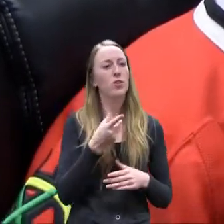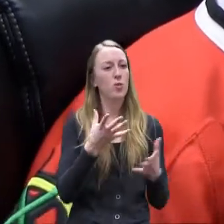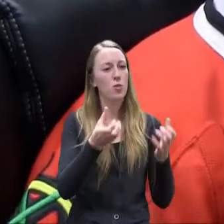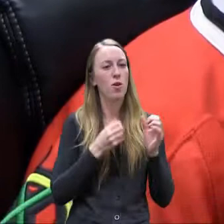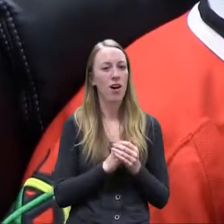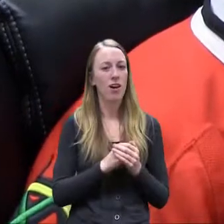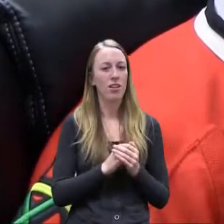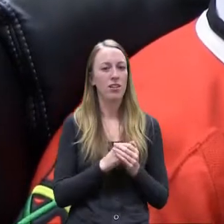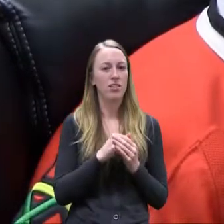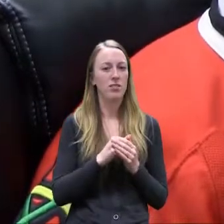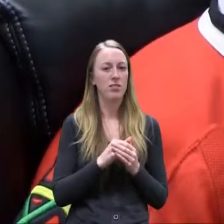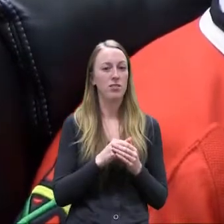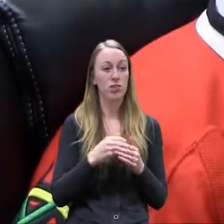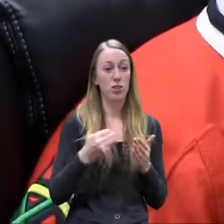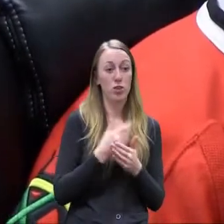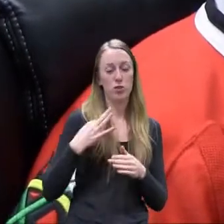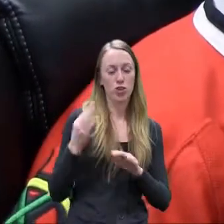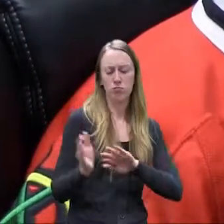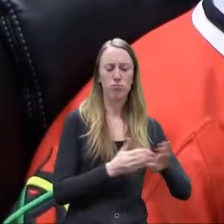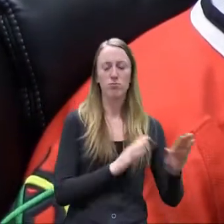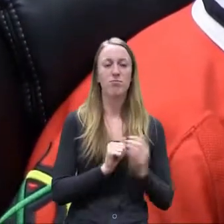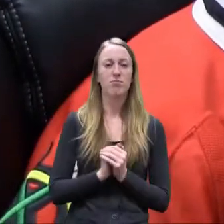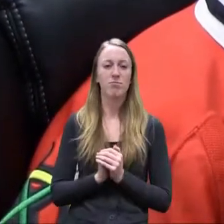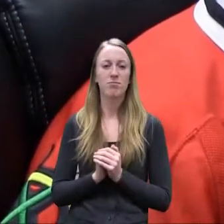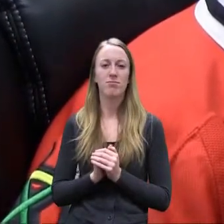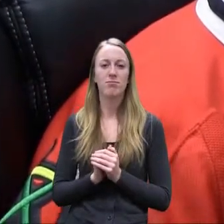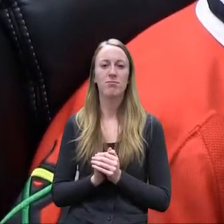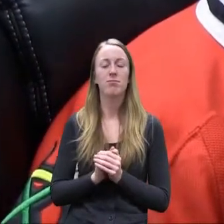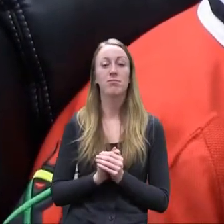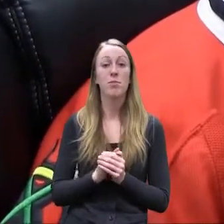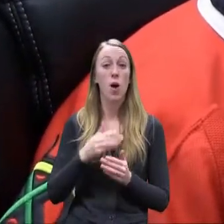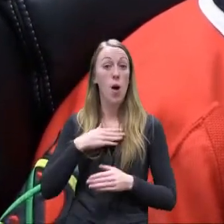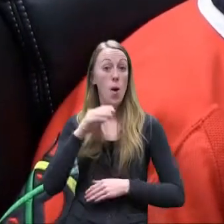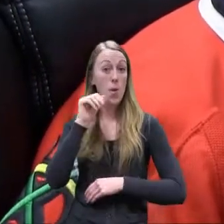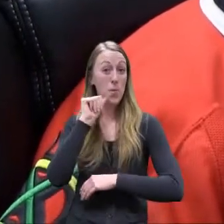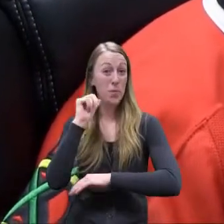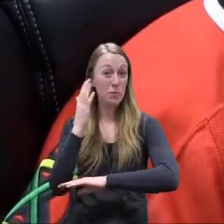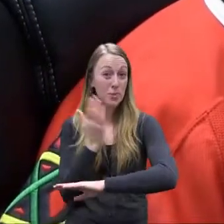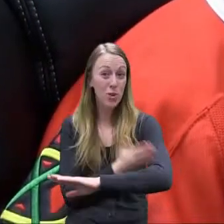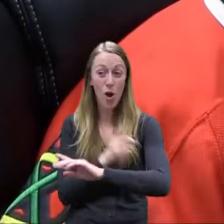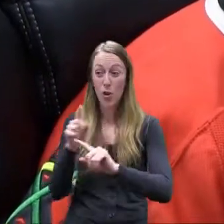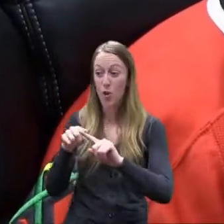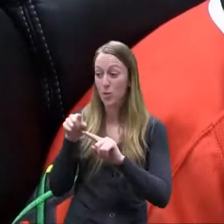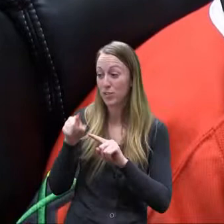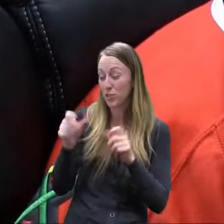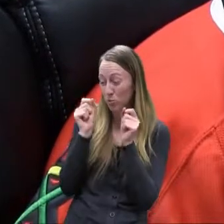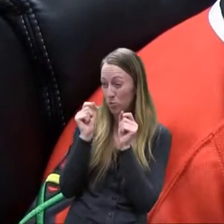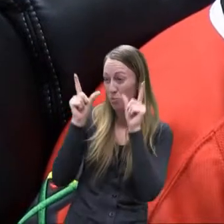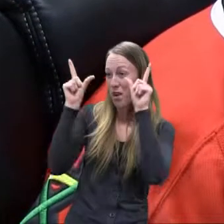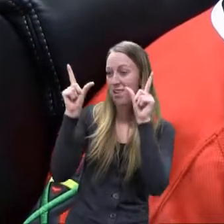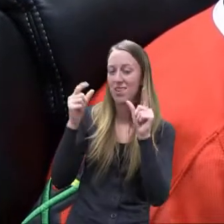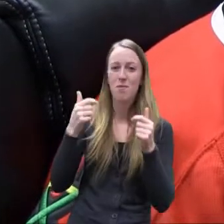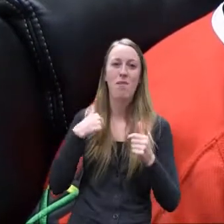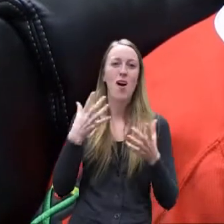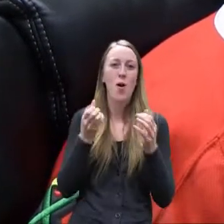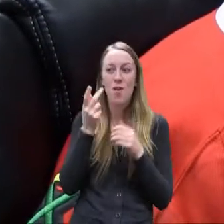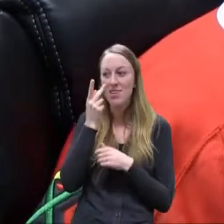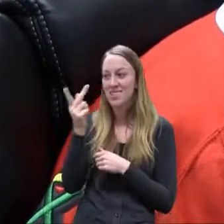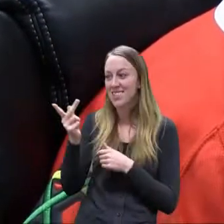shirt? Besides a new shirt, you know what? I just want to see the joy in my daughter's face on Christmas morning when she wakes up